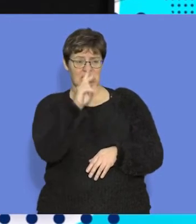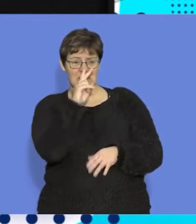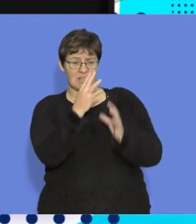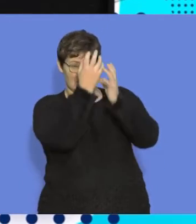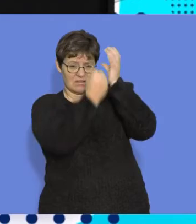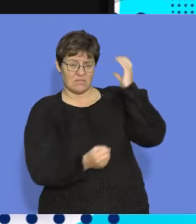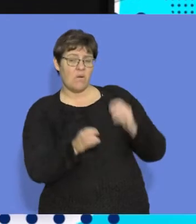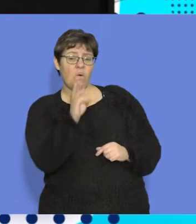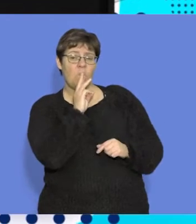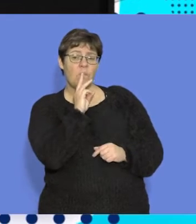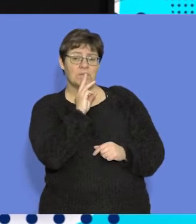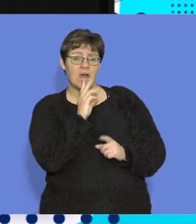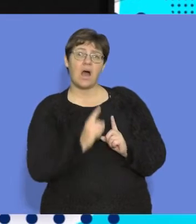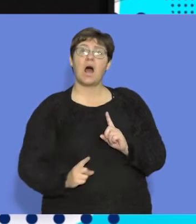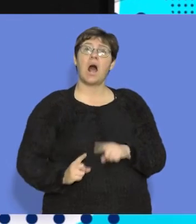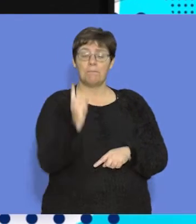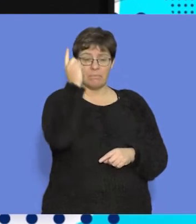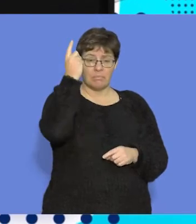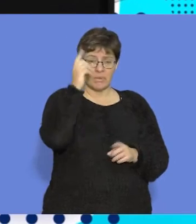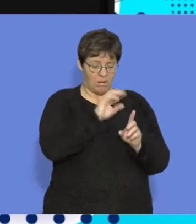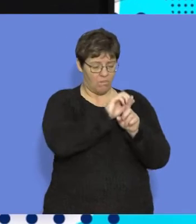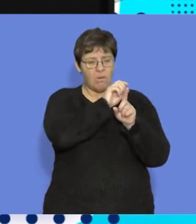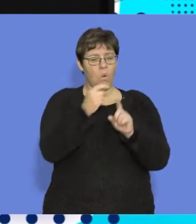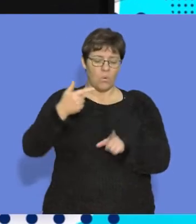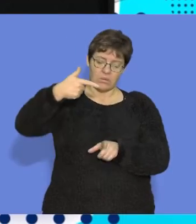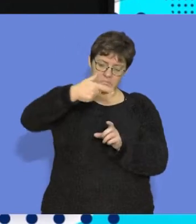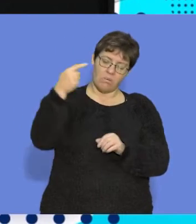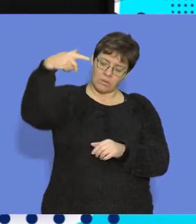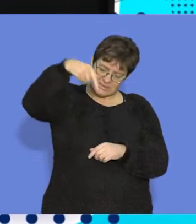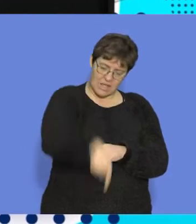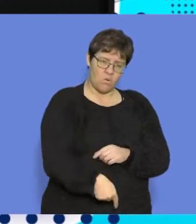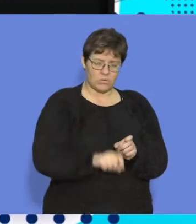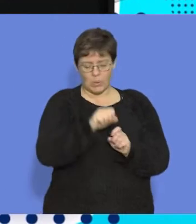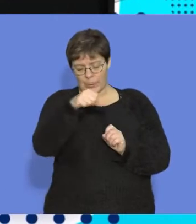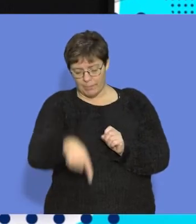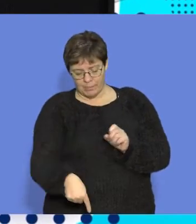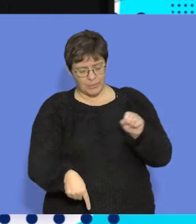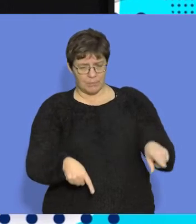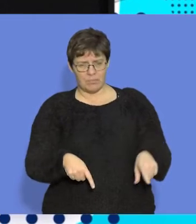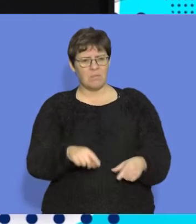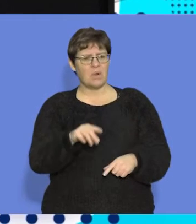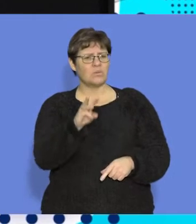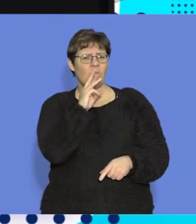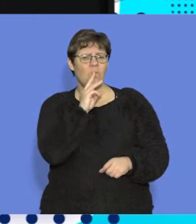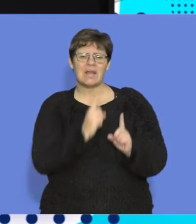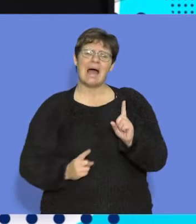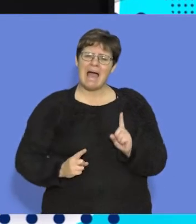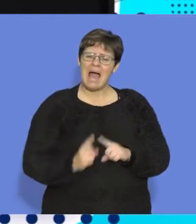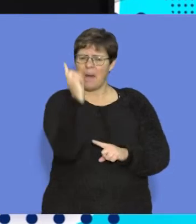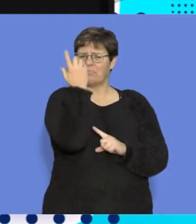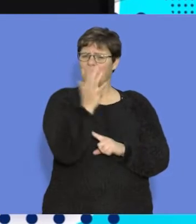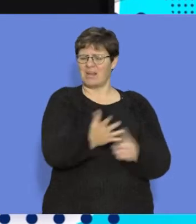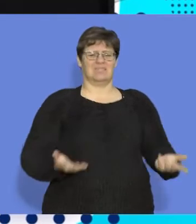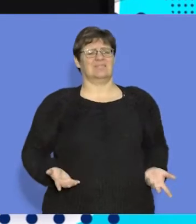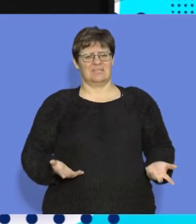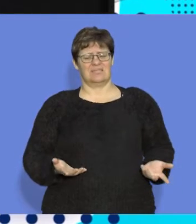waterfall falling upwards? No. So how come water can move up a plant? And that's something that